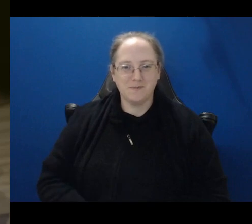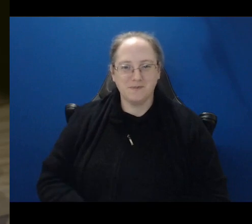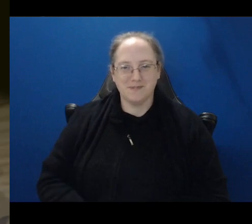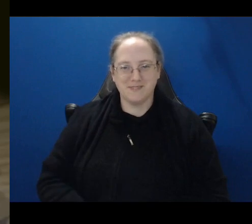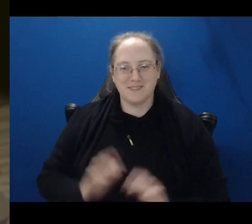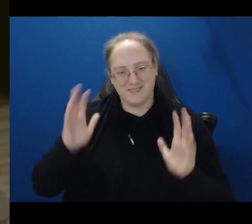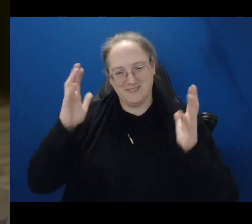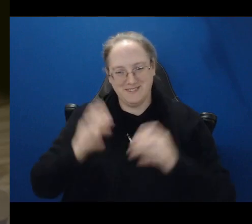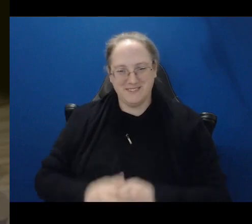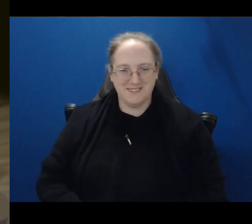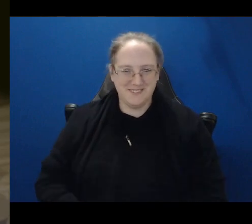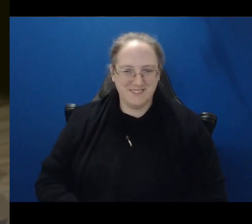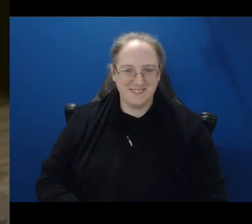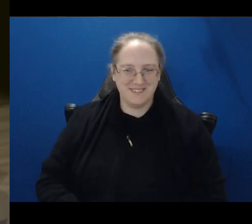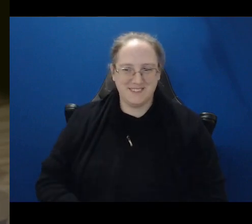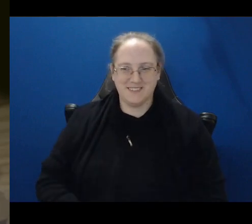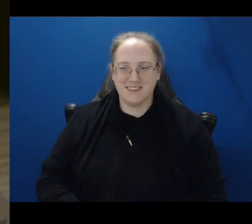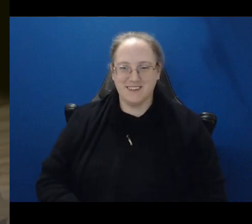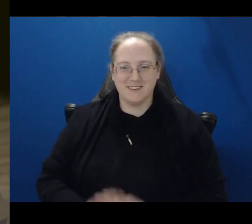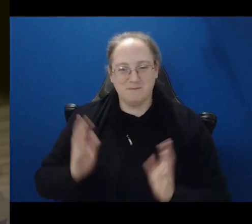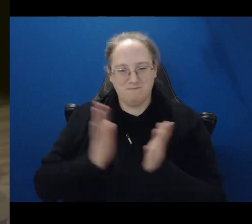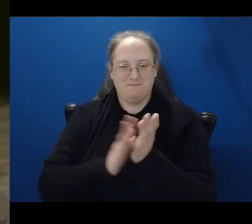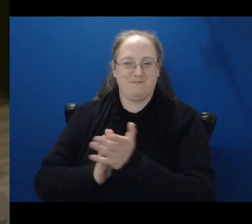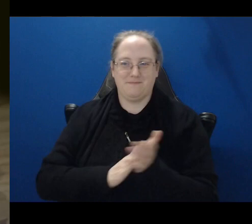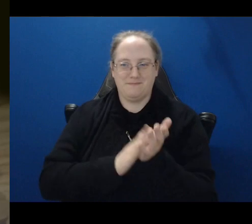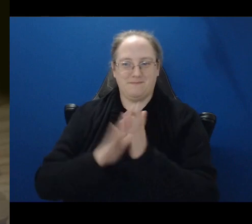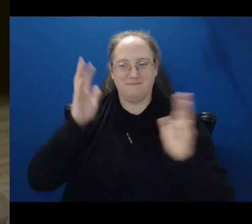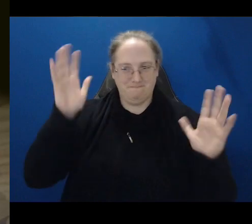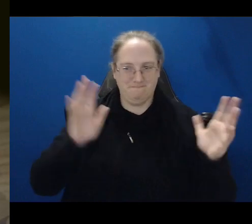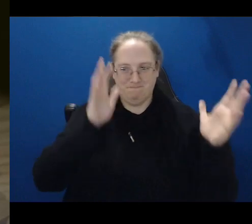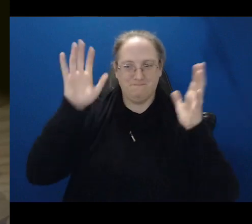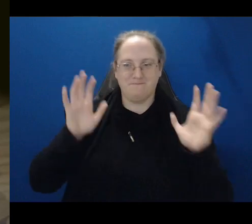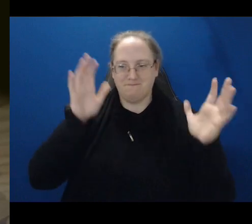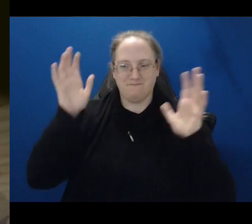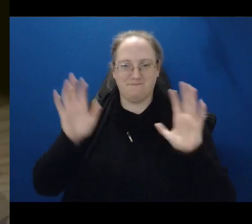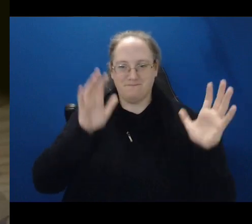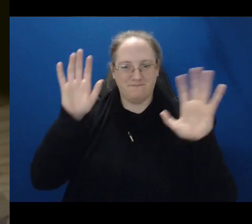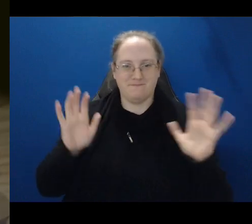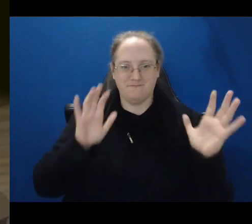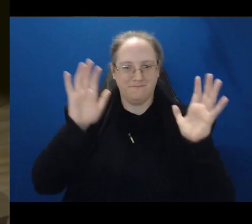Hooray! Thank you, everyone. Thank you.